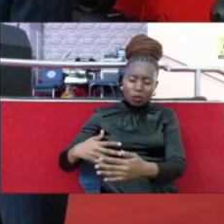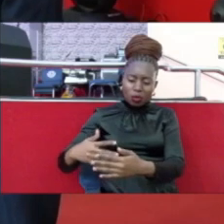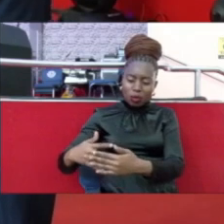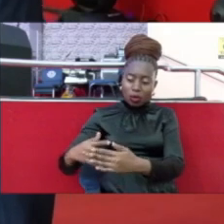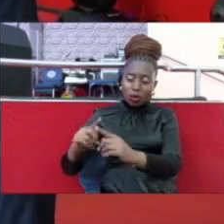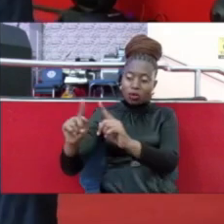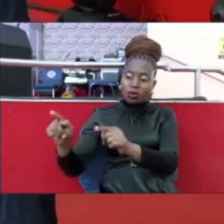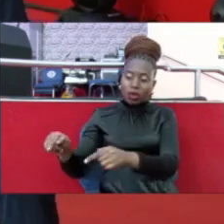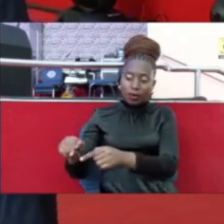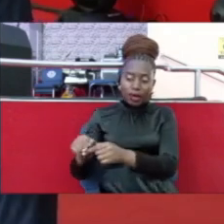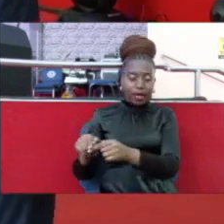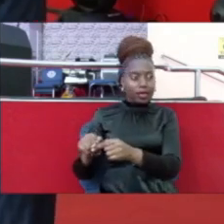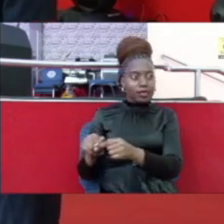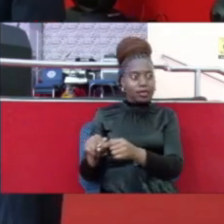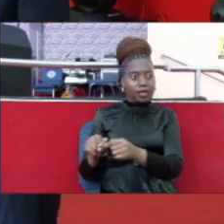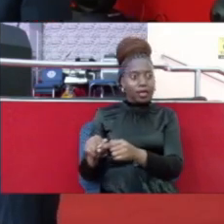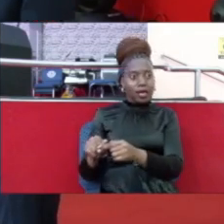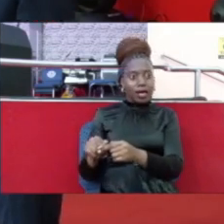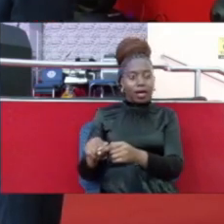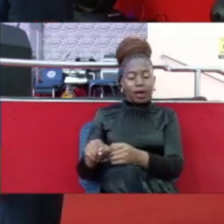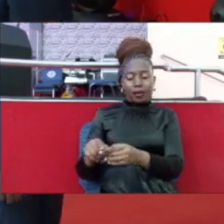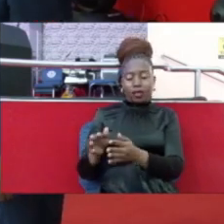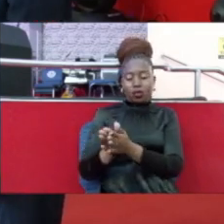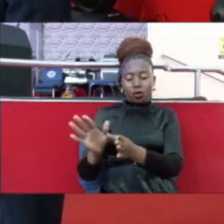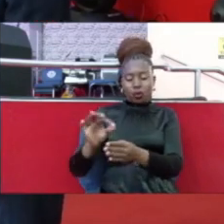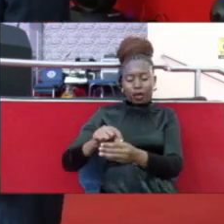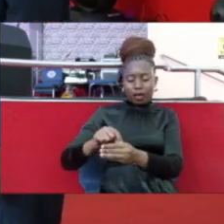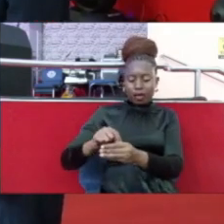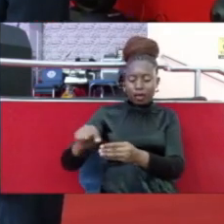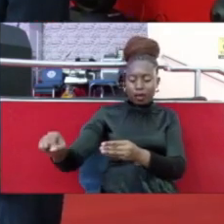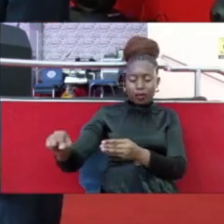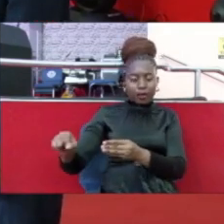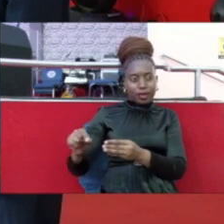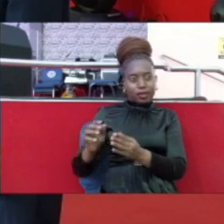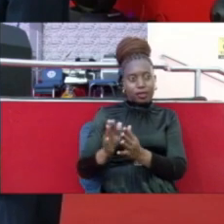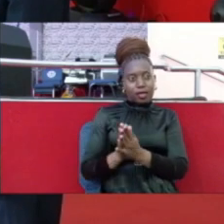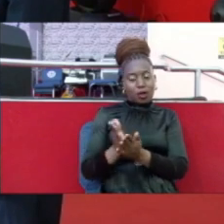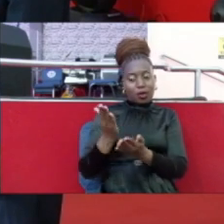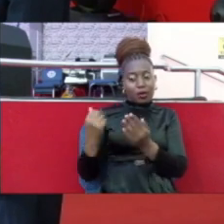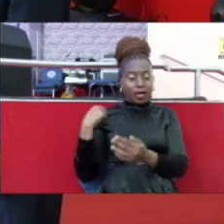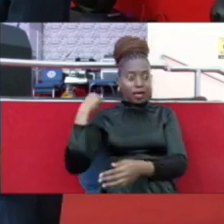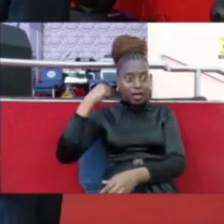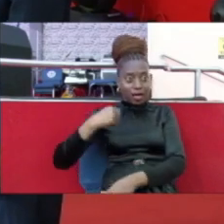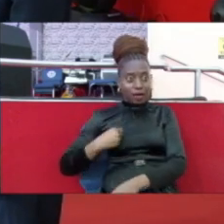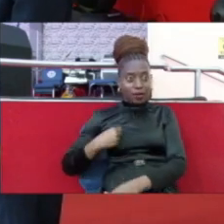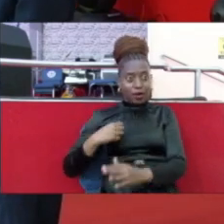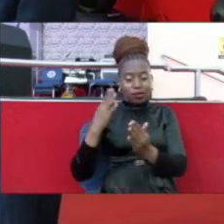She would reach in her purse that was larger than it was a big purse.